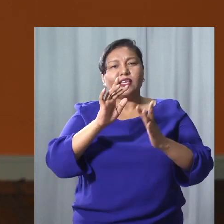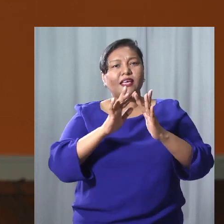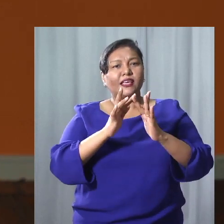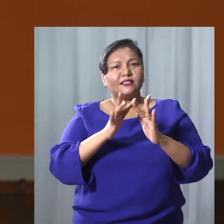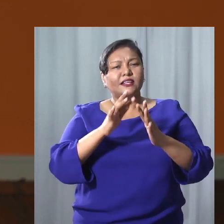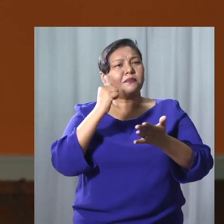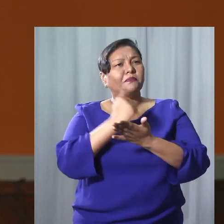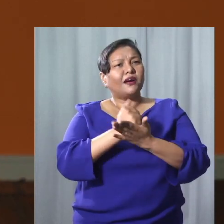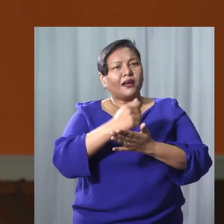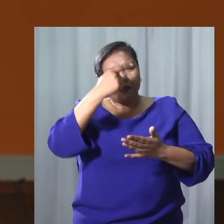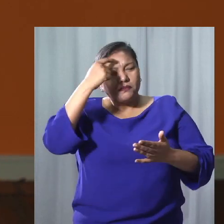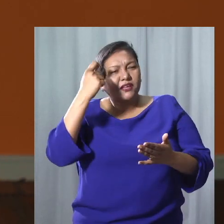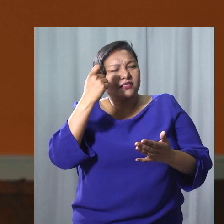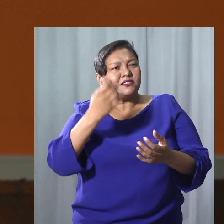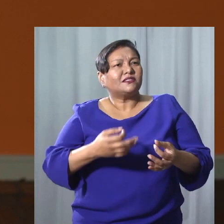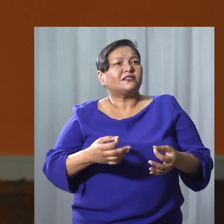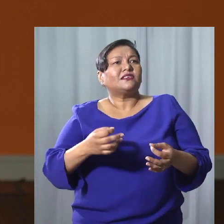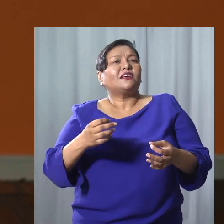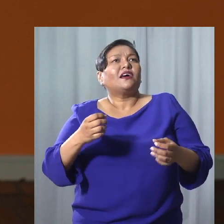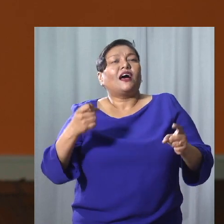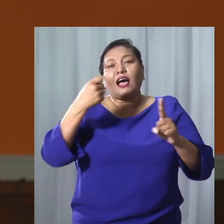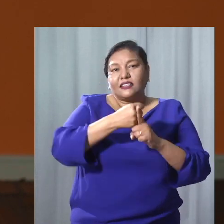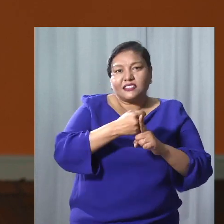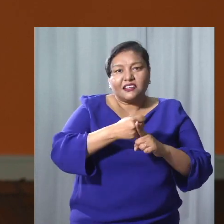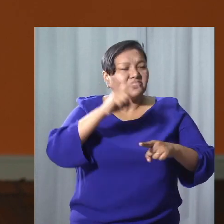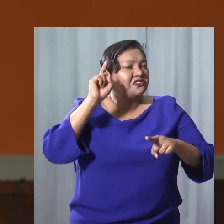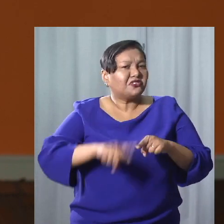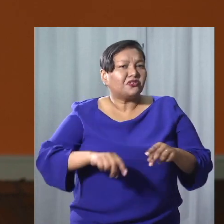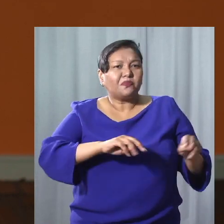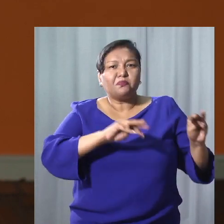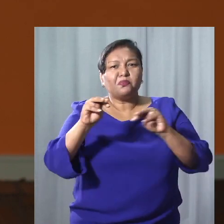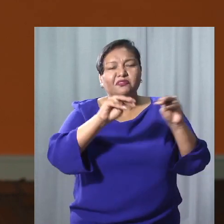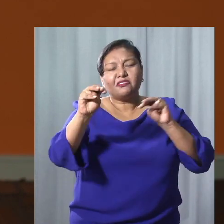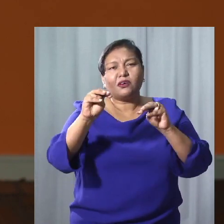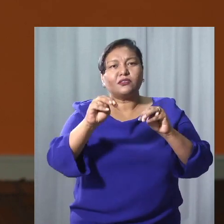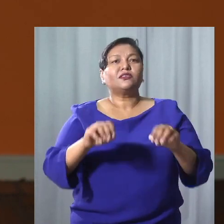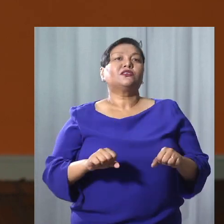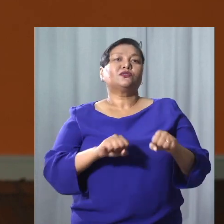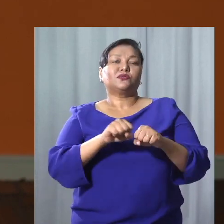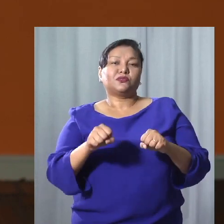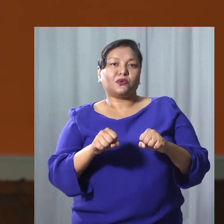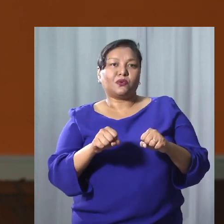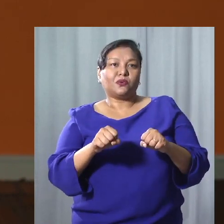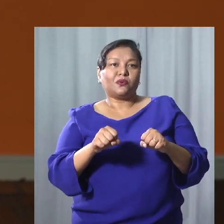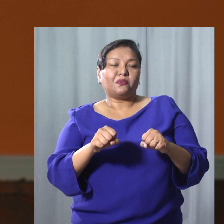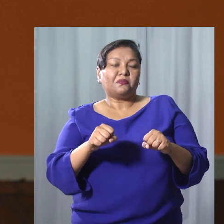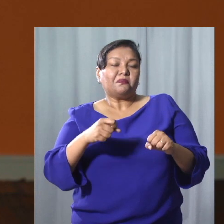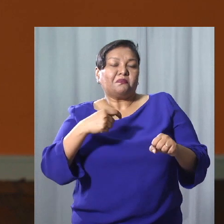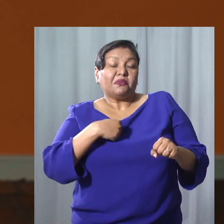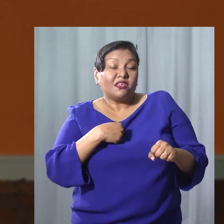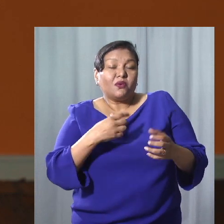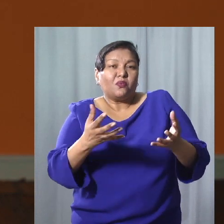of necessity. I had an accident and I was not mobile for quite a while. But I'm a person who loves